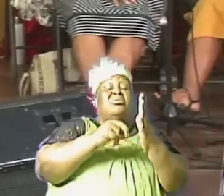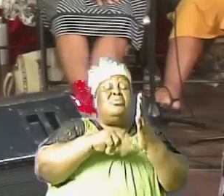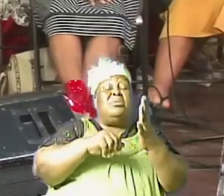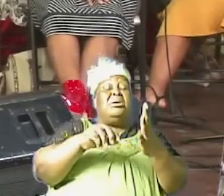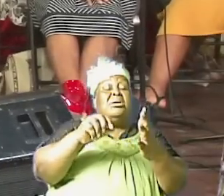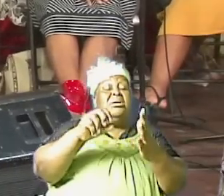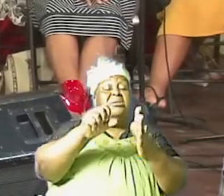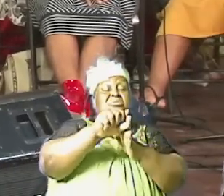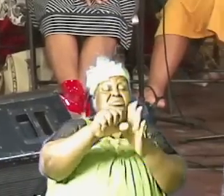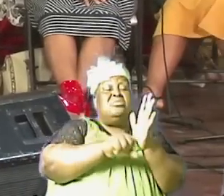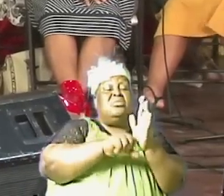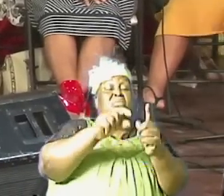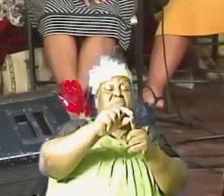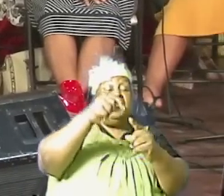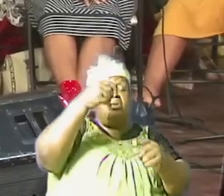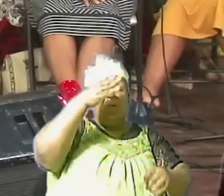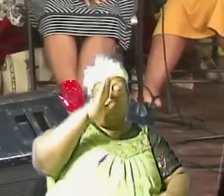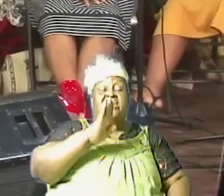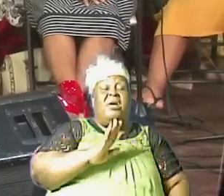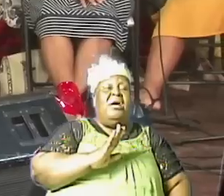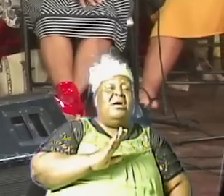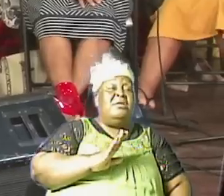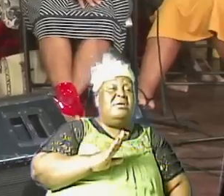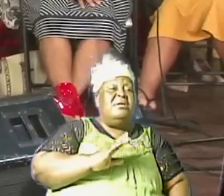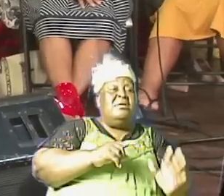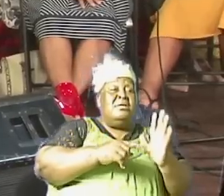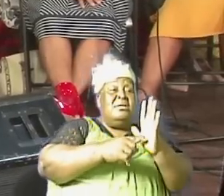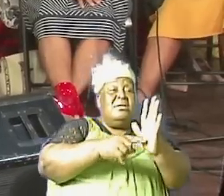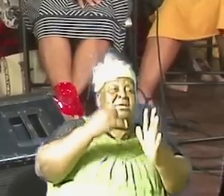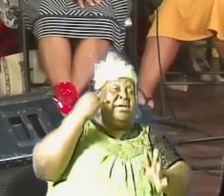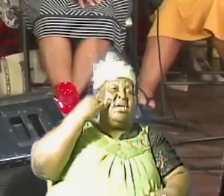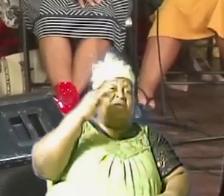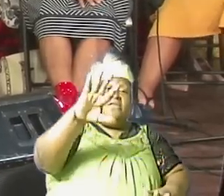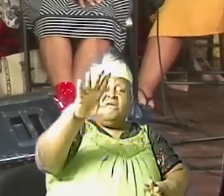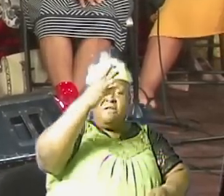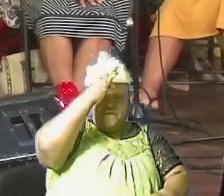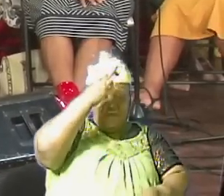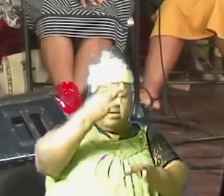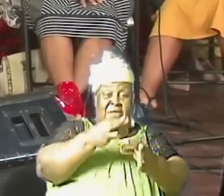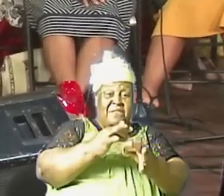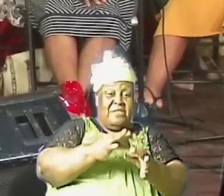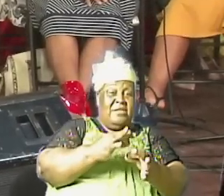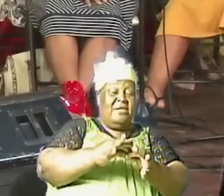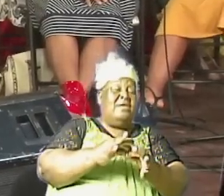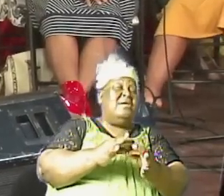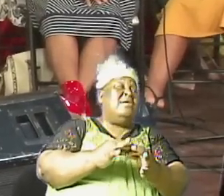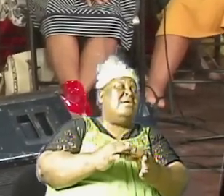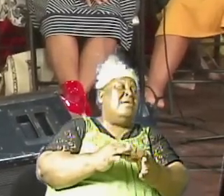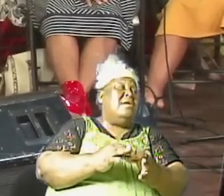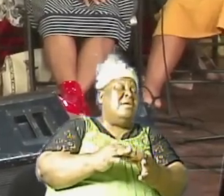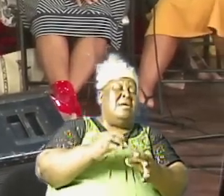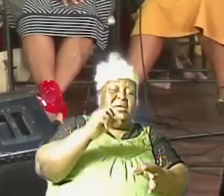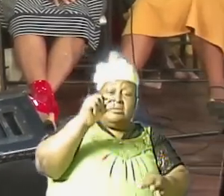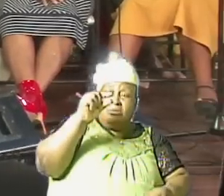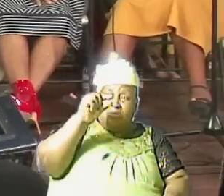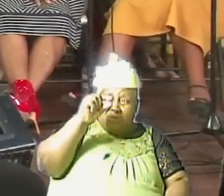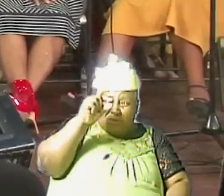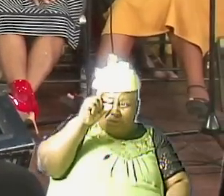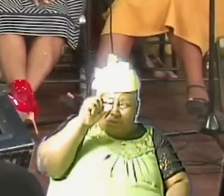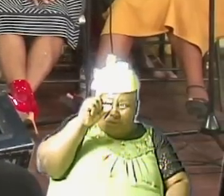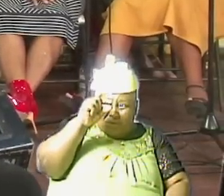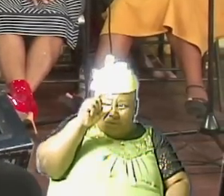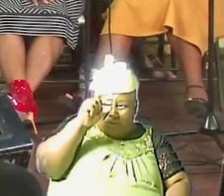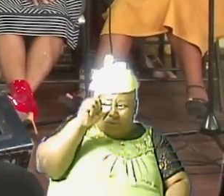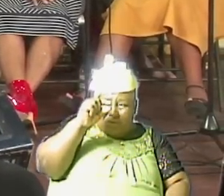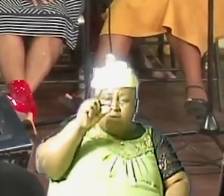scripture where the word of the Lord declared that if your faith as a grain of